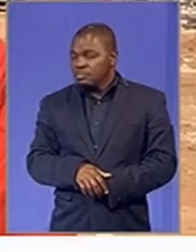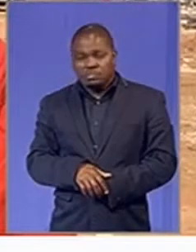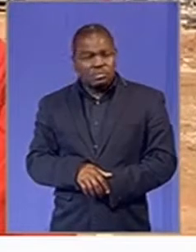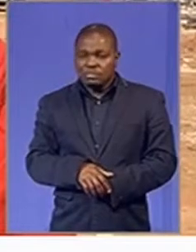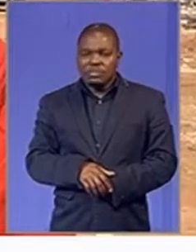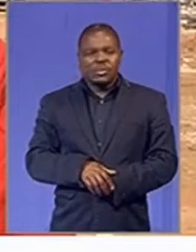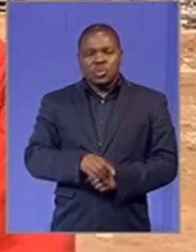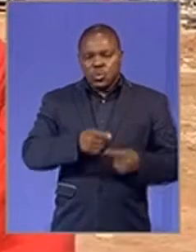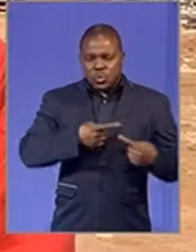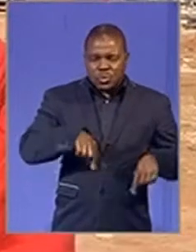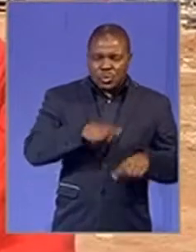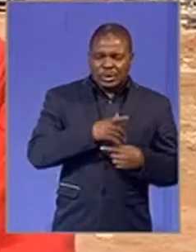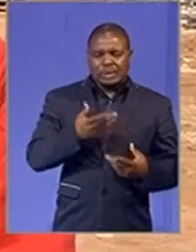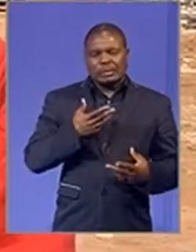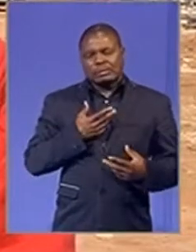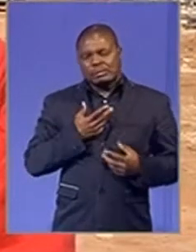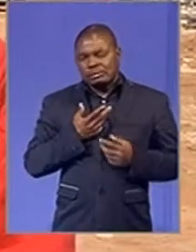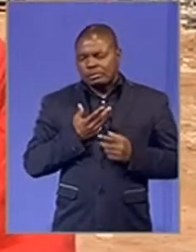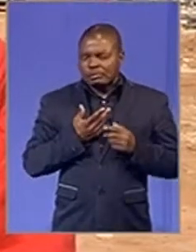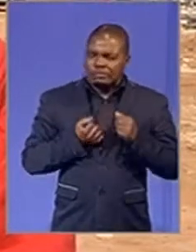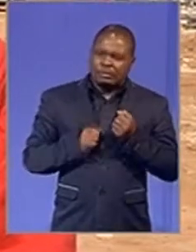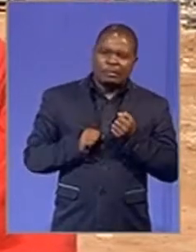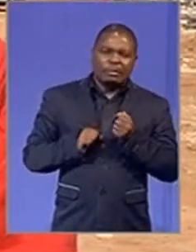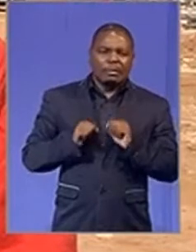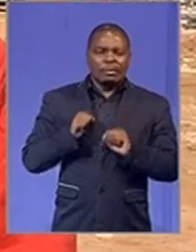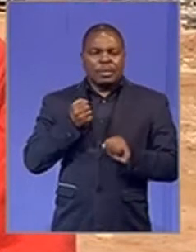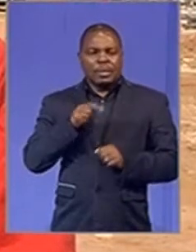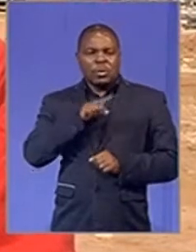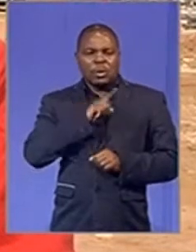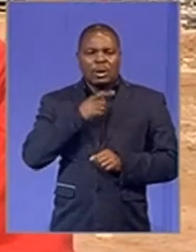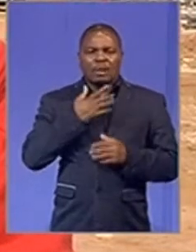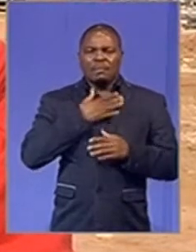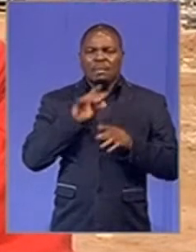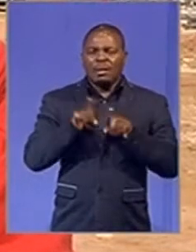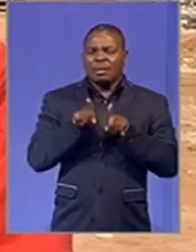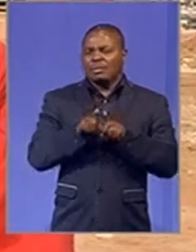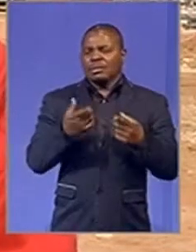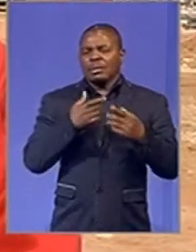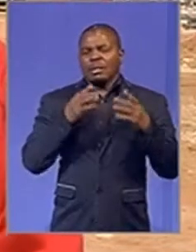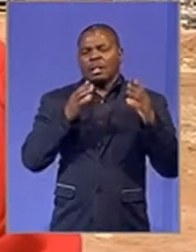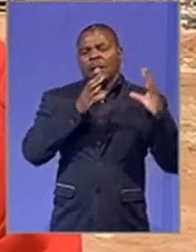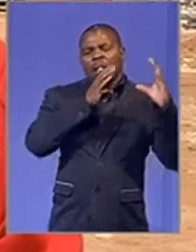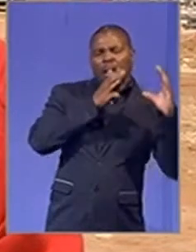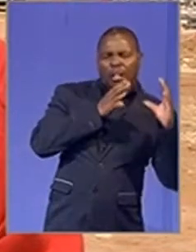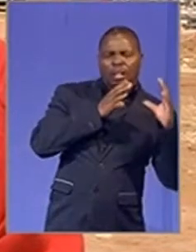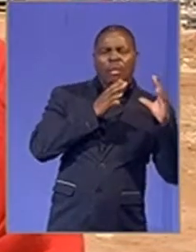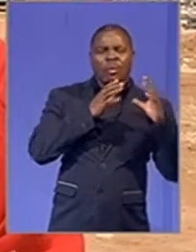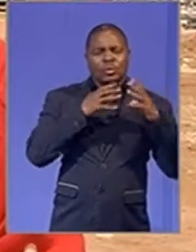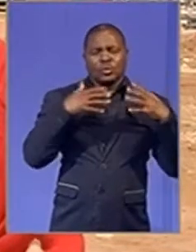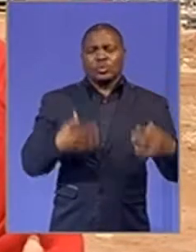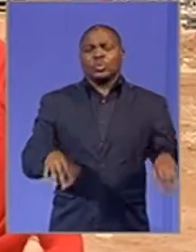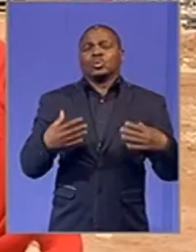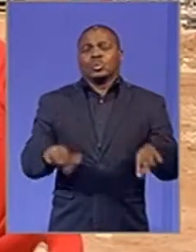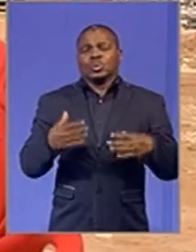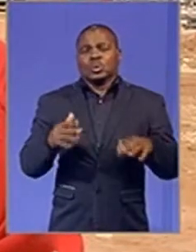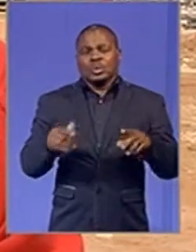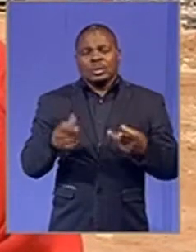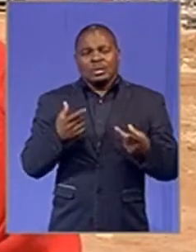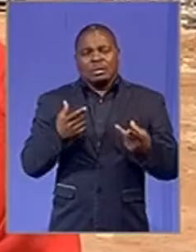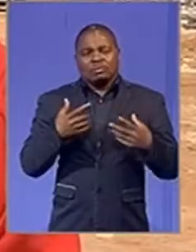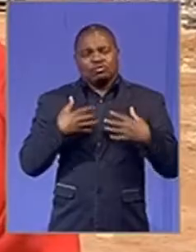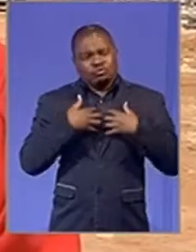tshwere boima. You know, it felt like karo o rwele le tlapa le o tsile di